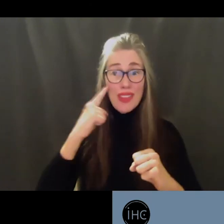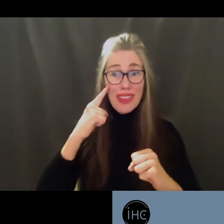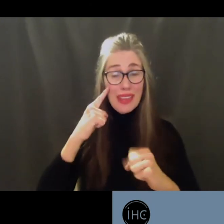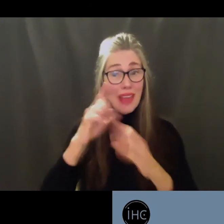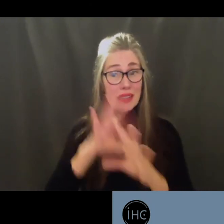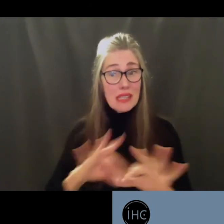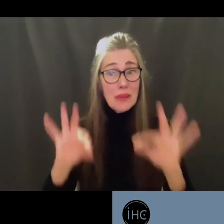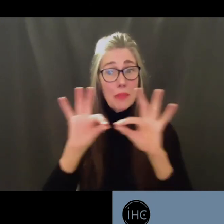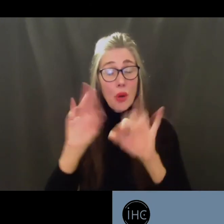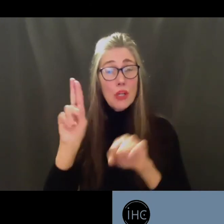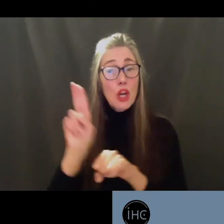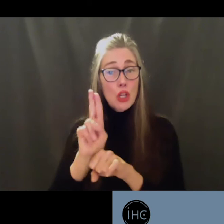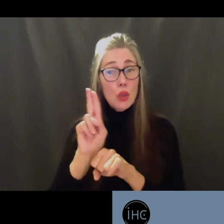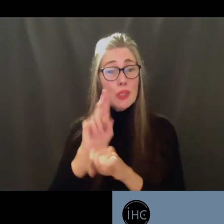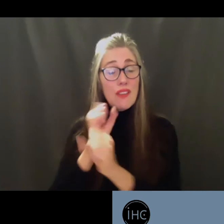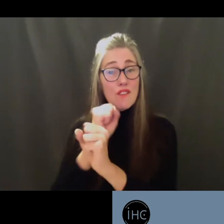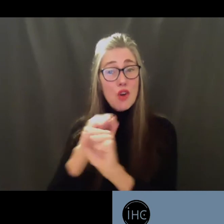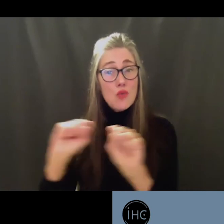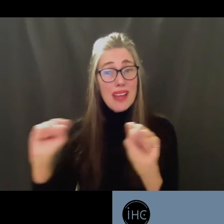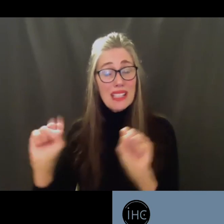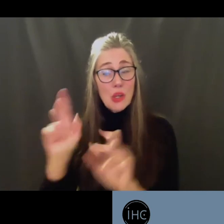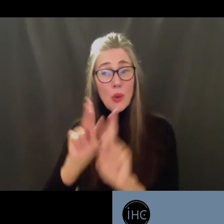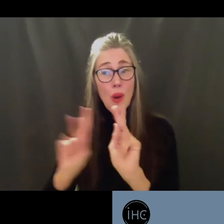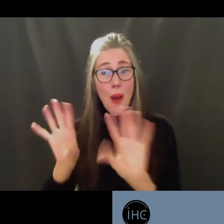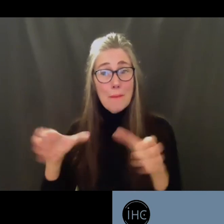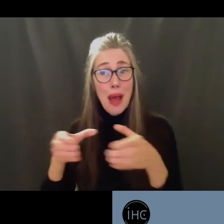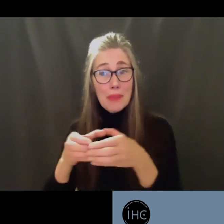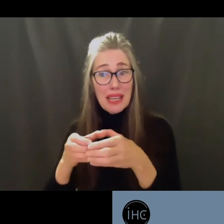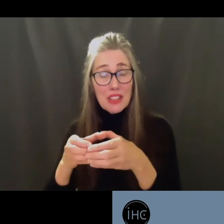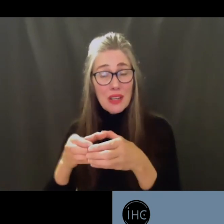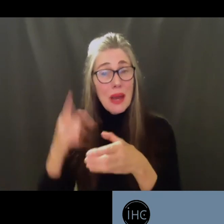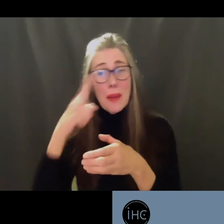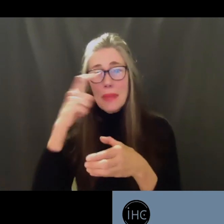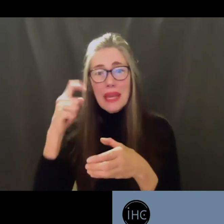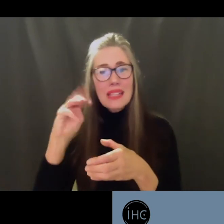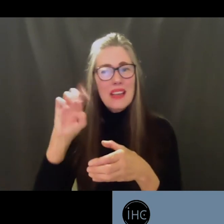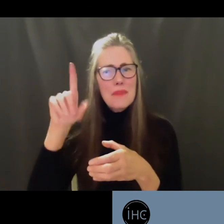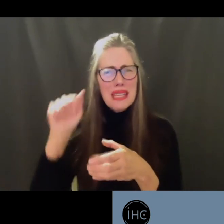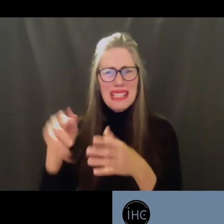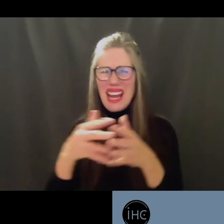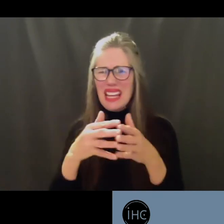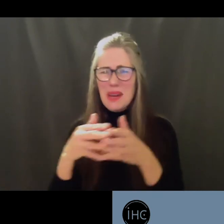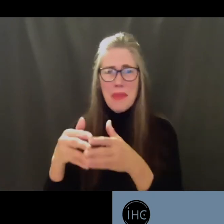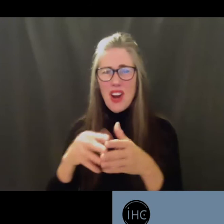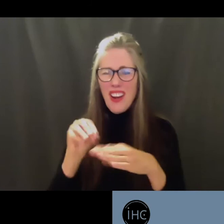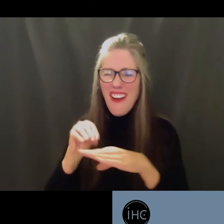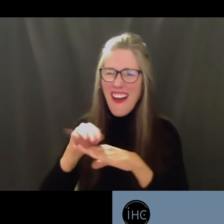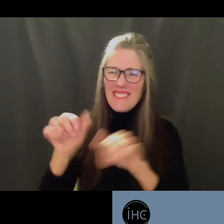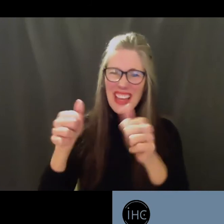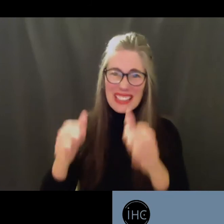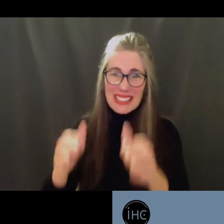from the all too bad rap it's receiving in American media, despite its birthplace within a leftist,